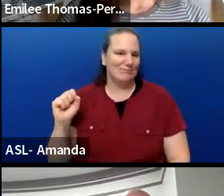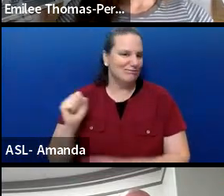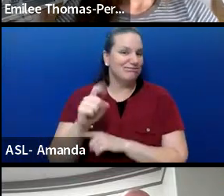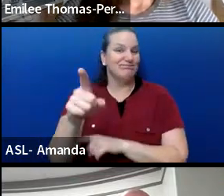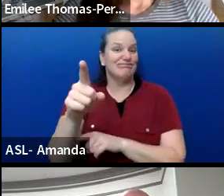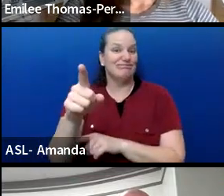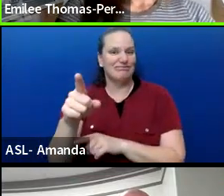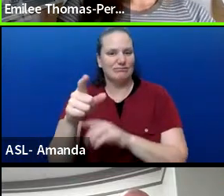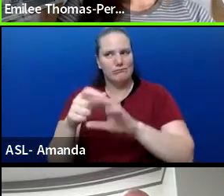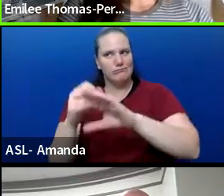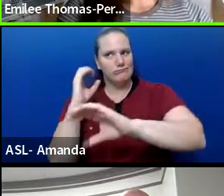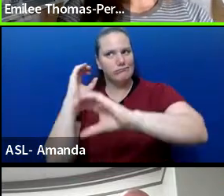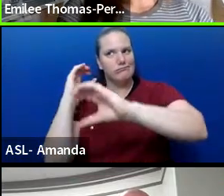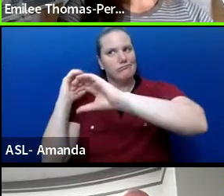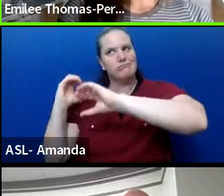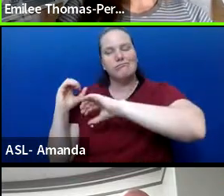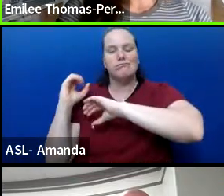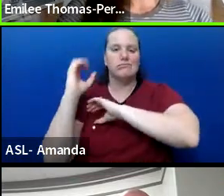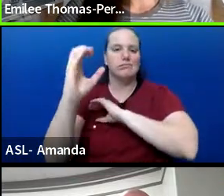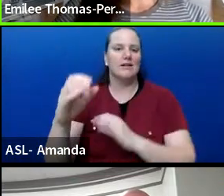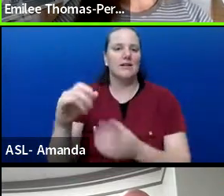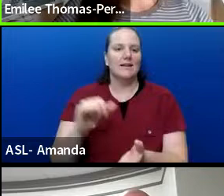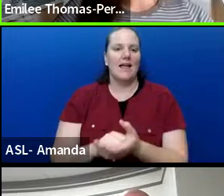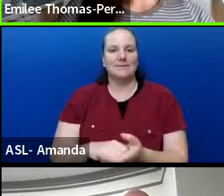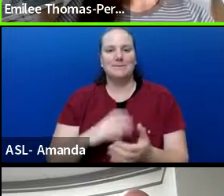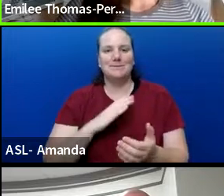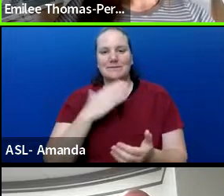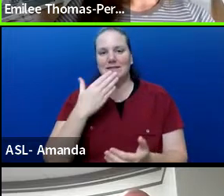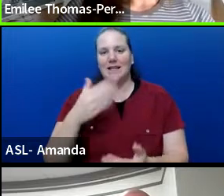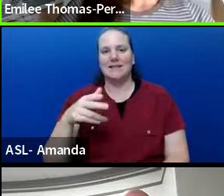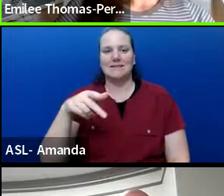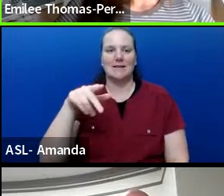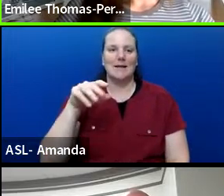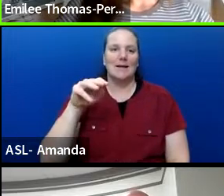much. Thanks, Michael. Let's go to Peter and then Scott.